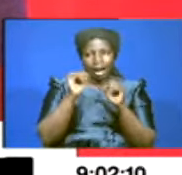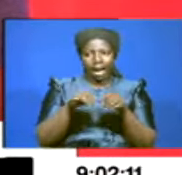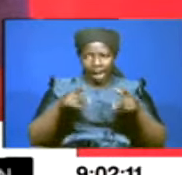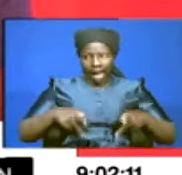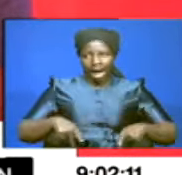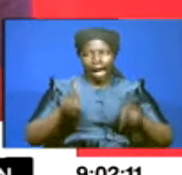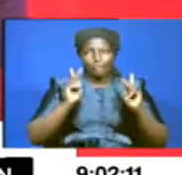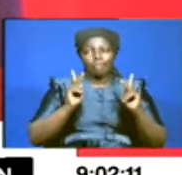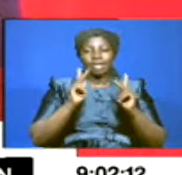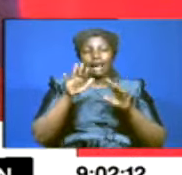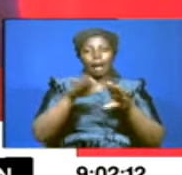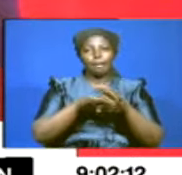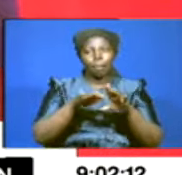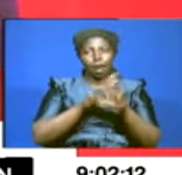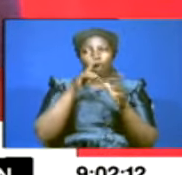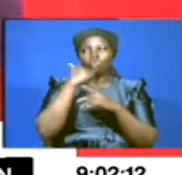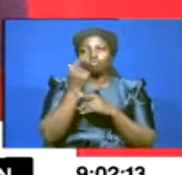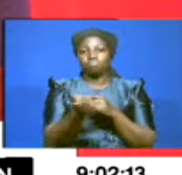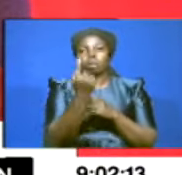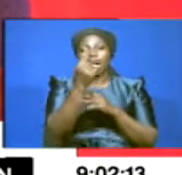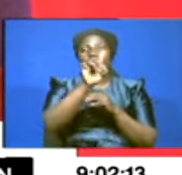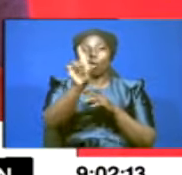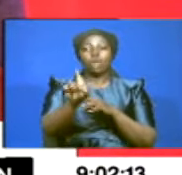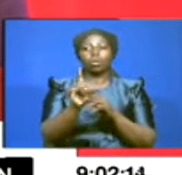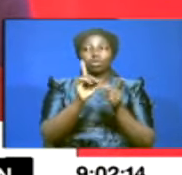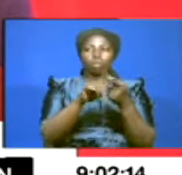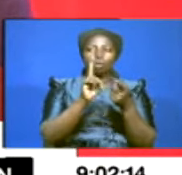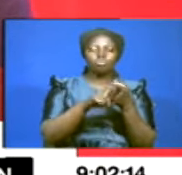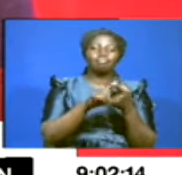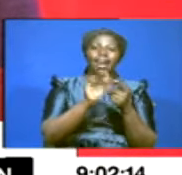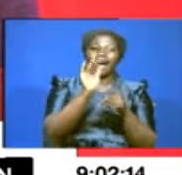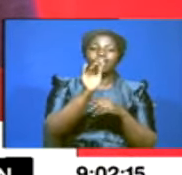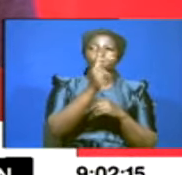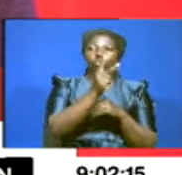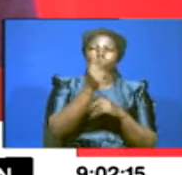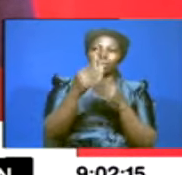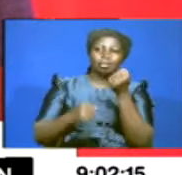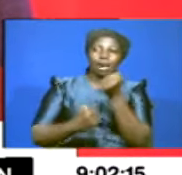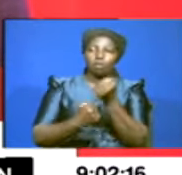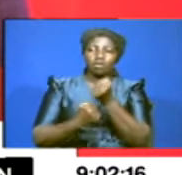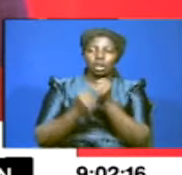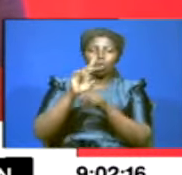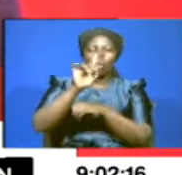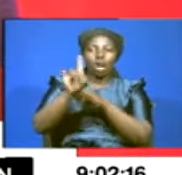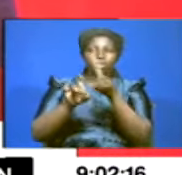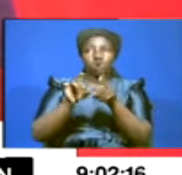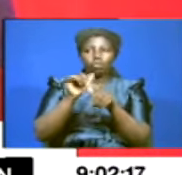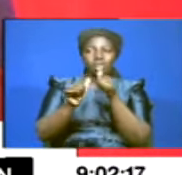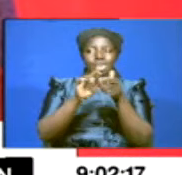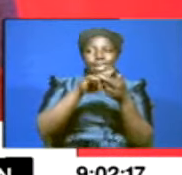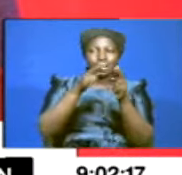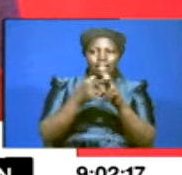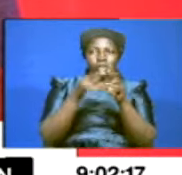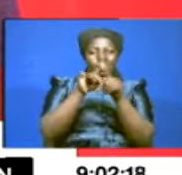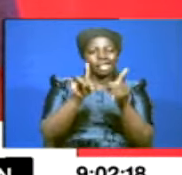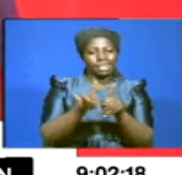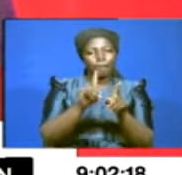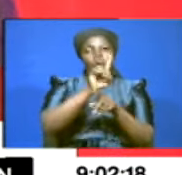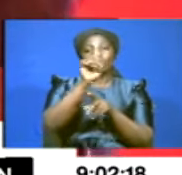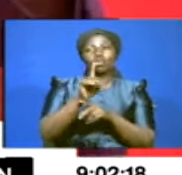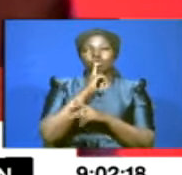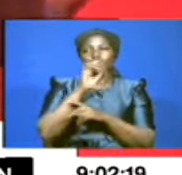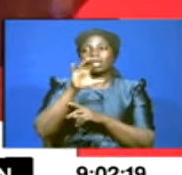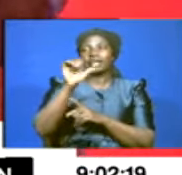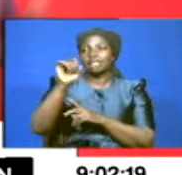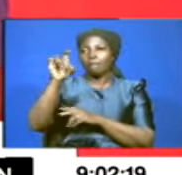maximum of two supplementary questions that relate to the original question. Therefore, cabinet secretaries must be ready that you not just